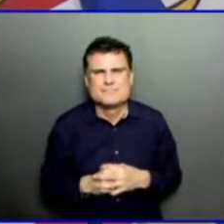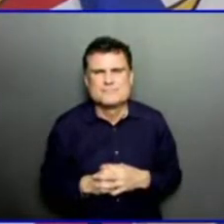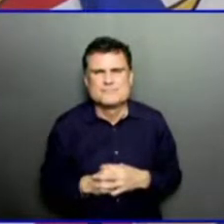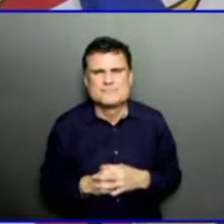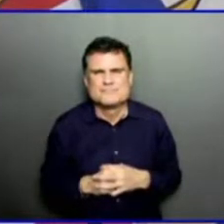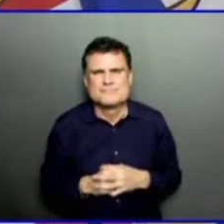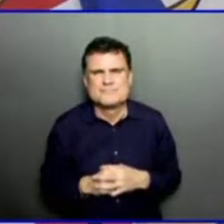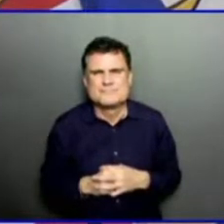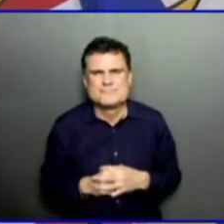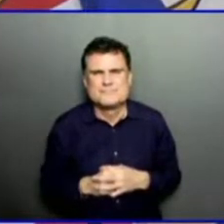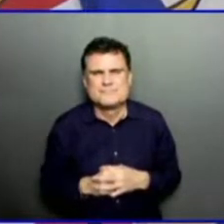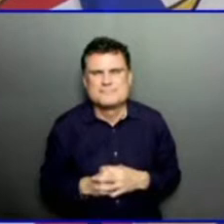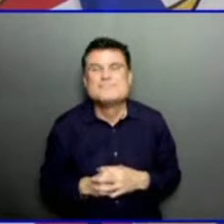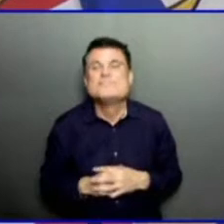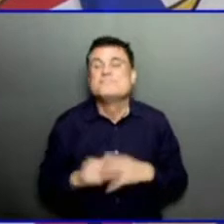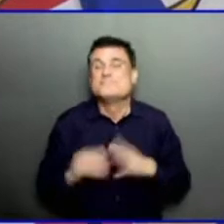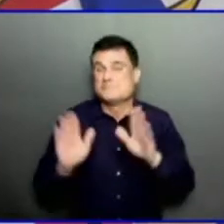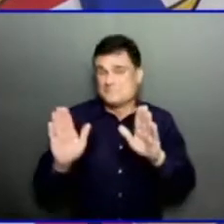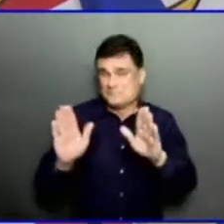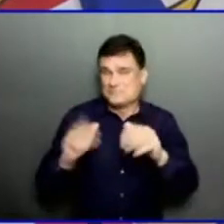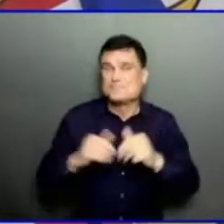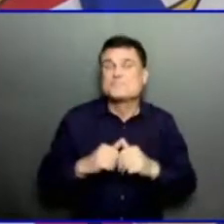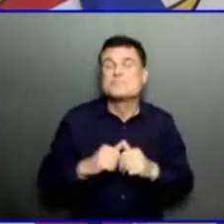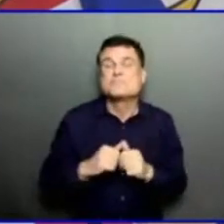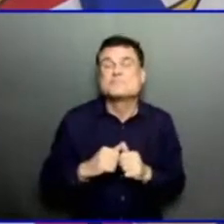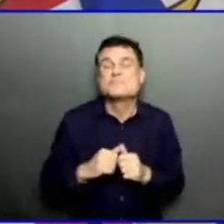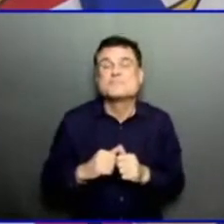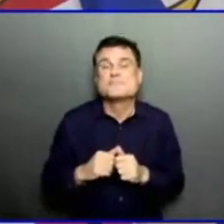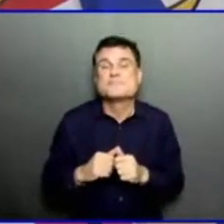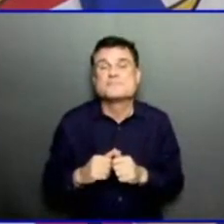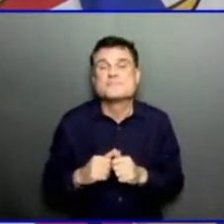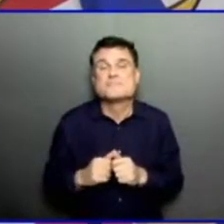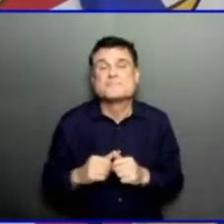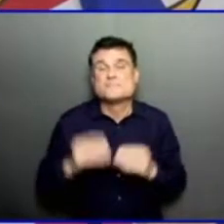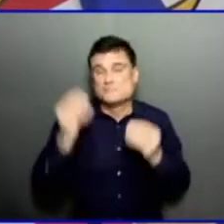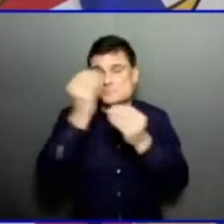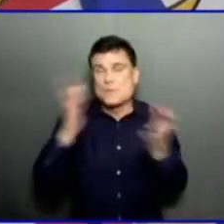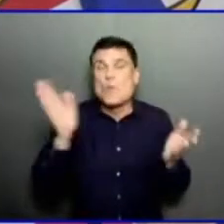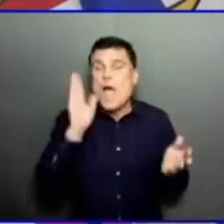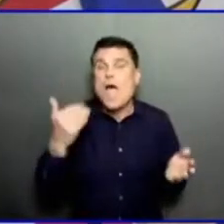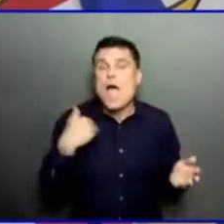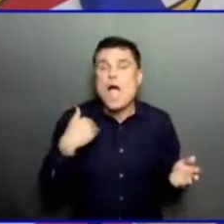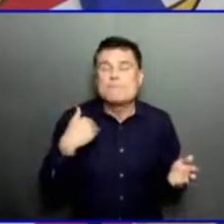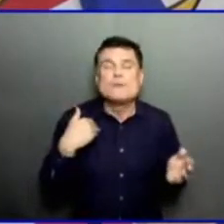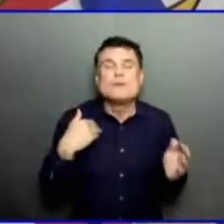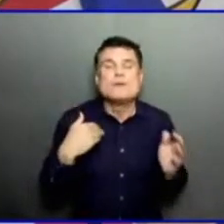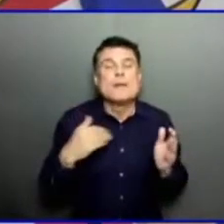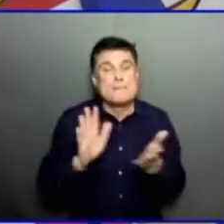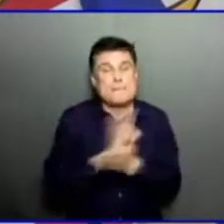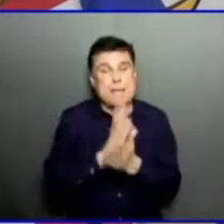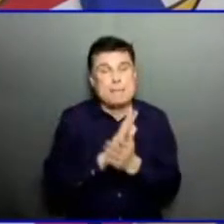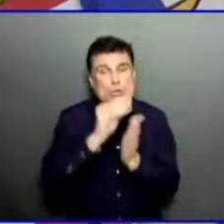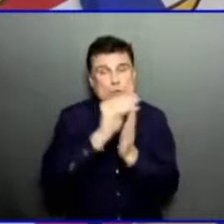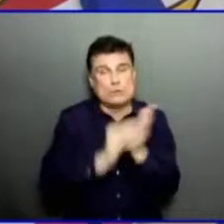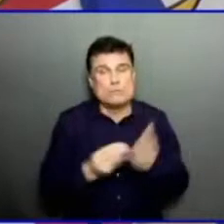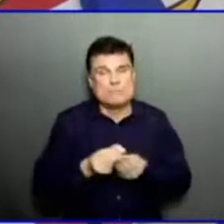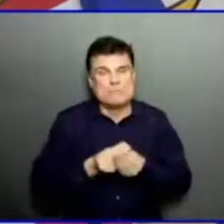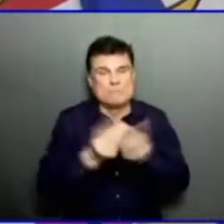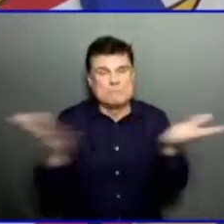everybody that Dr. Henry and Minister Dix will release a statement this afternoon with the latest information on cases, hospitalizations, and outbreaks, which you can find